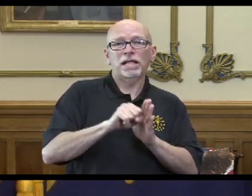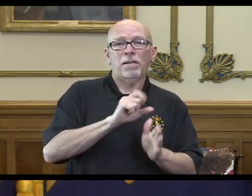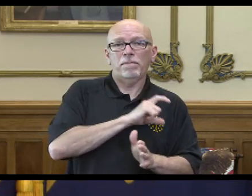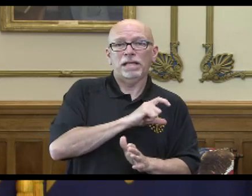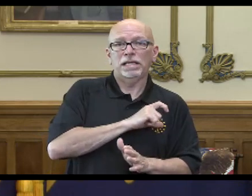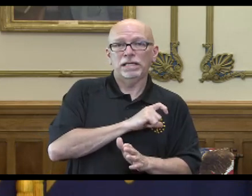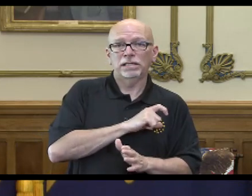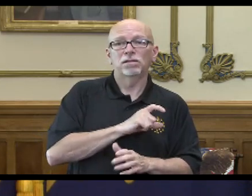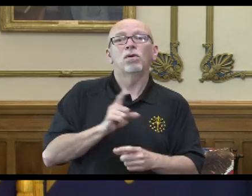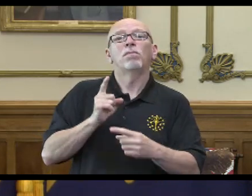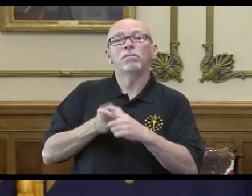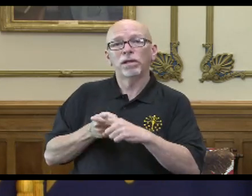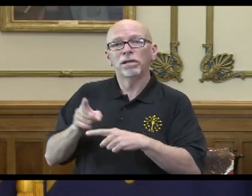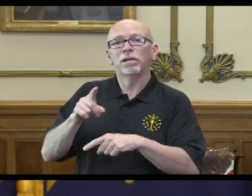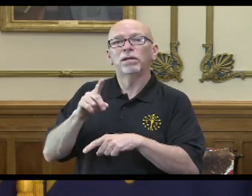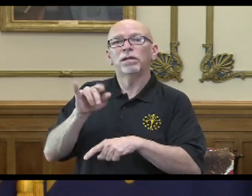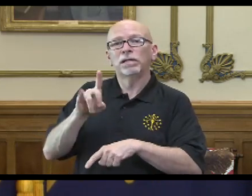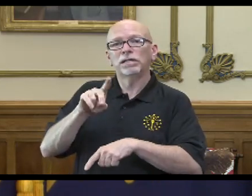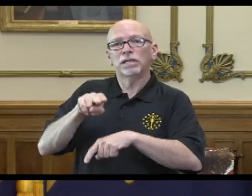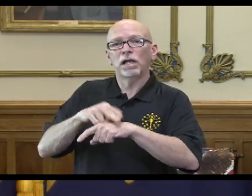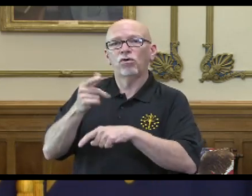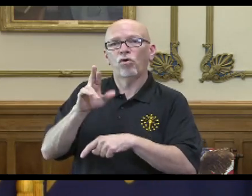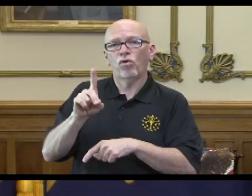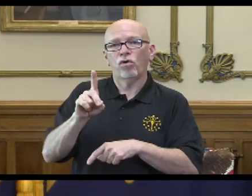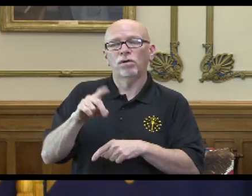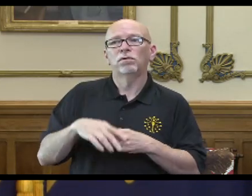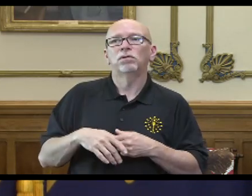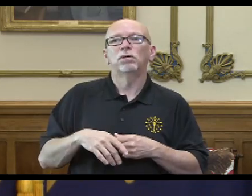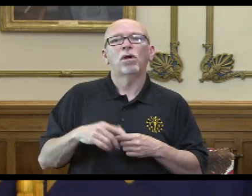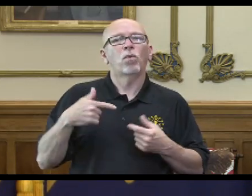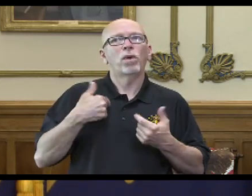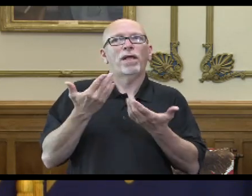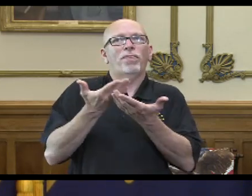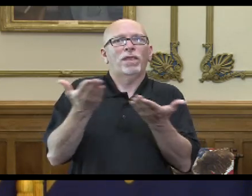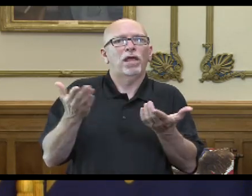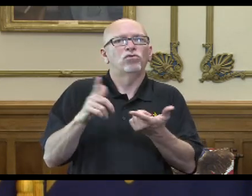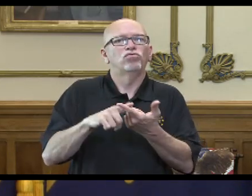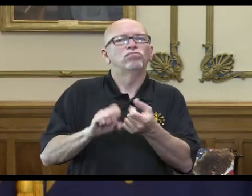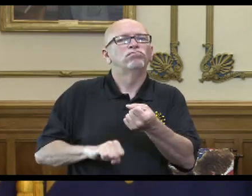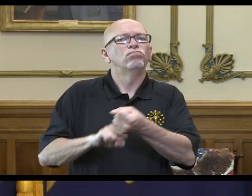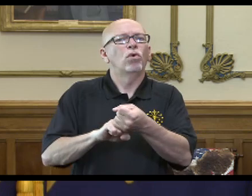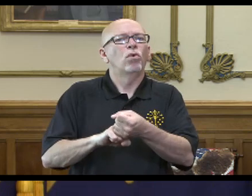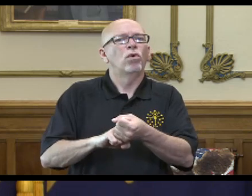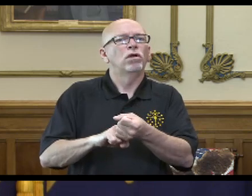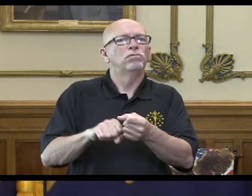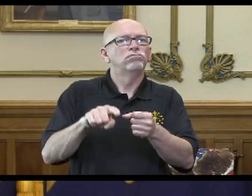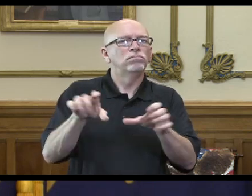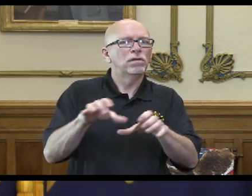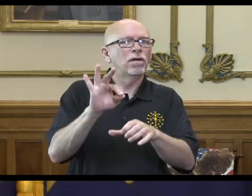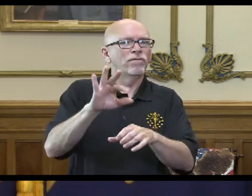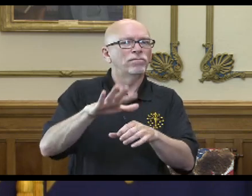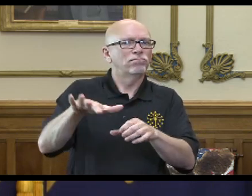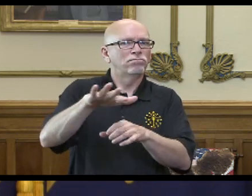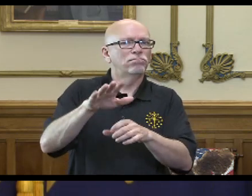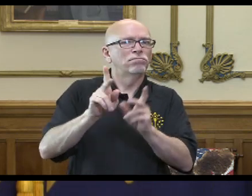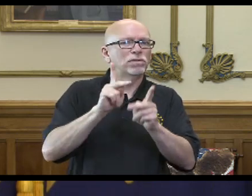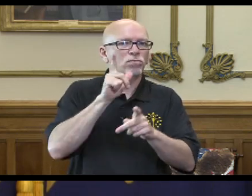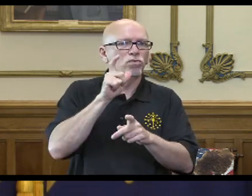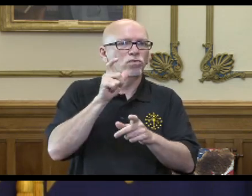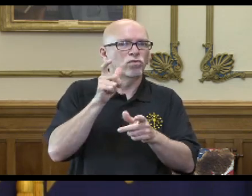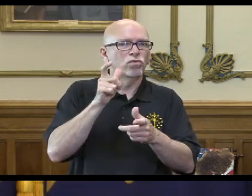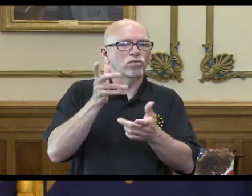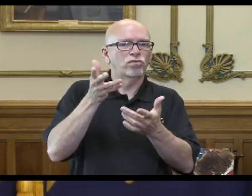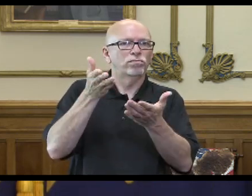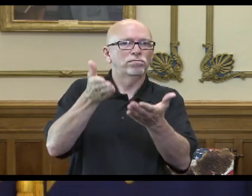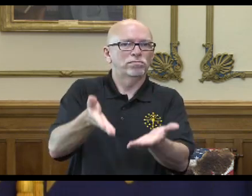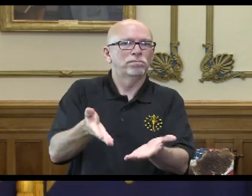Police, with our Indiana National Guard, and we are there to complement the efforts of the folks who are